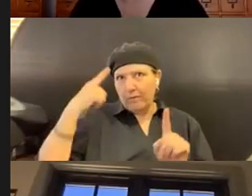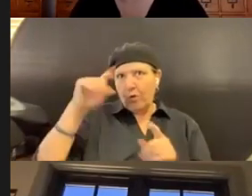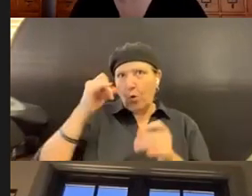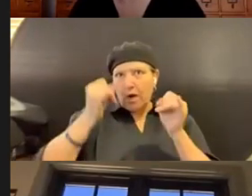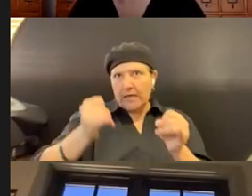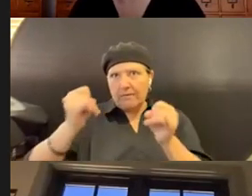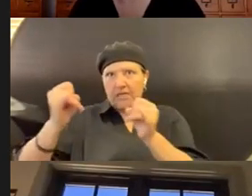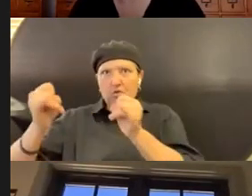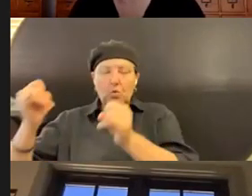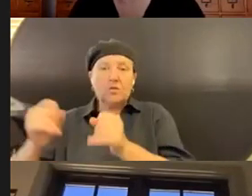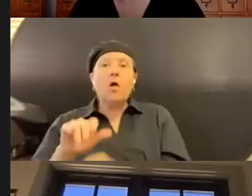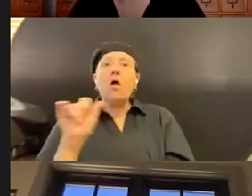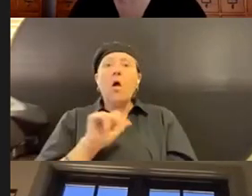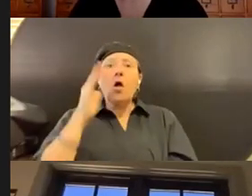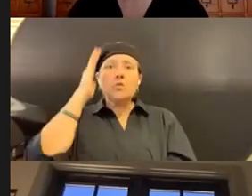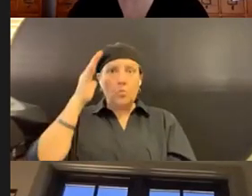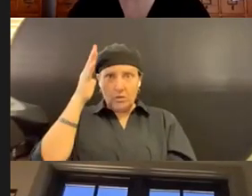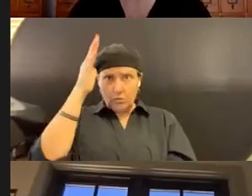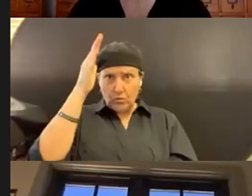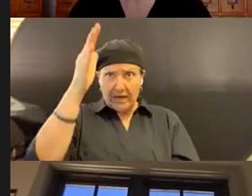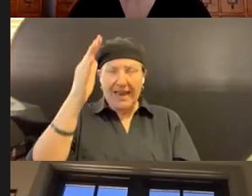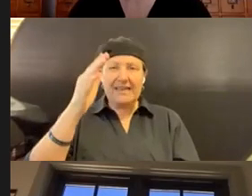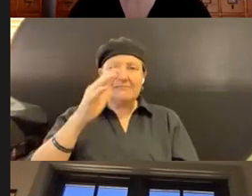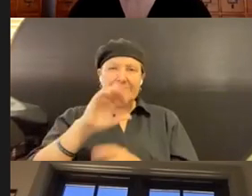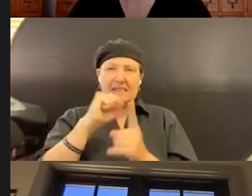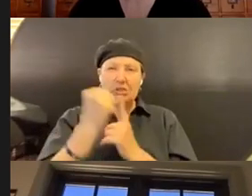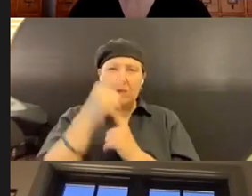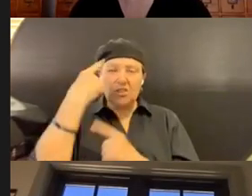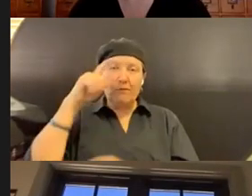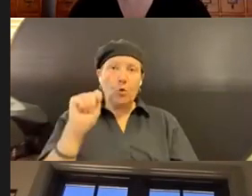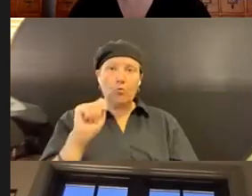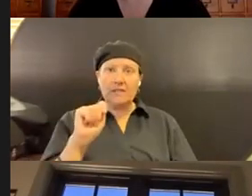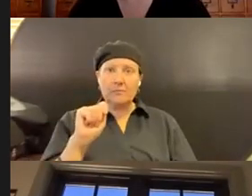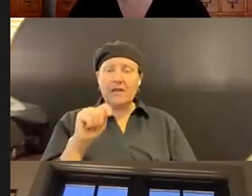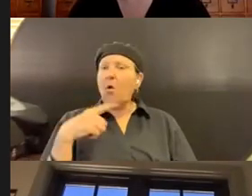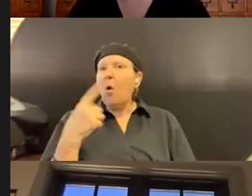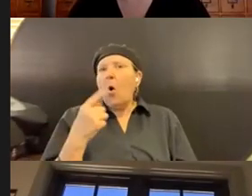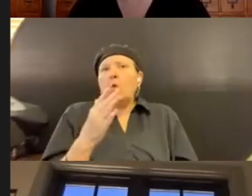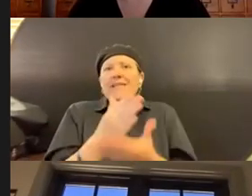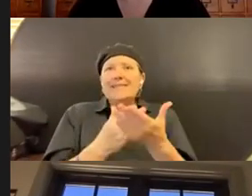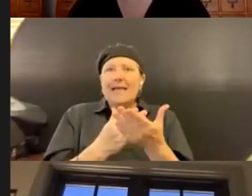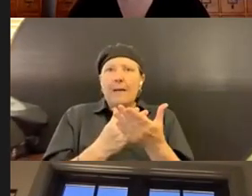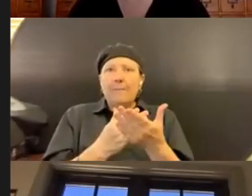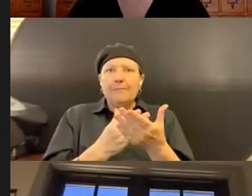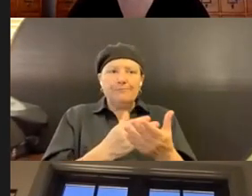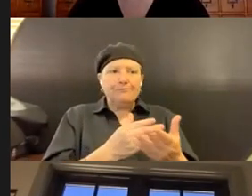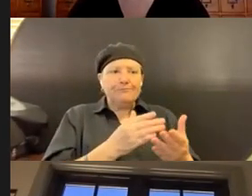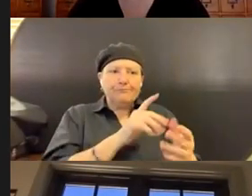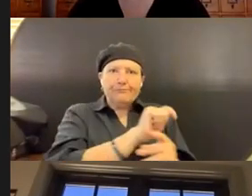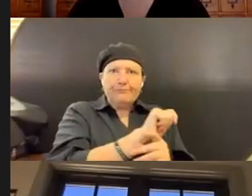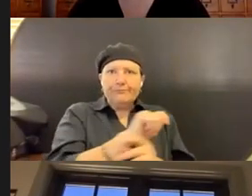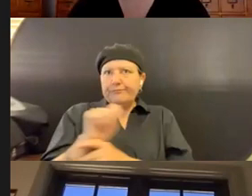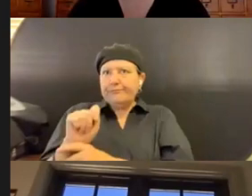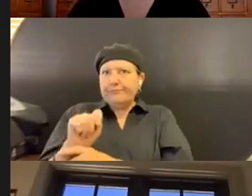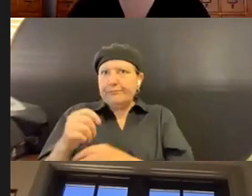also create structures in the restrooms where they would only allow certain stalls to be used so that we can maintain that 6 feet. Only